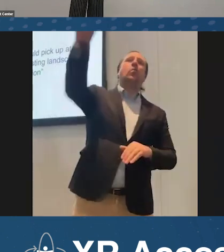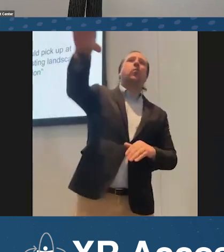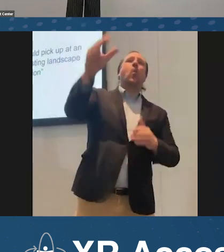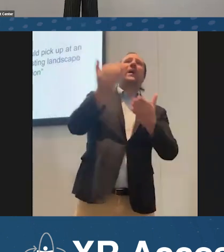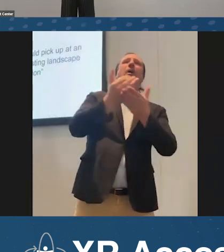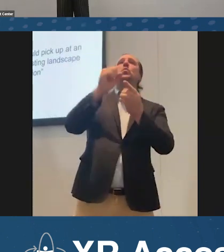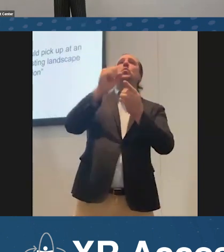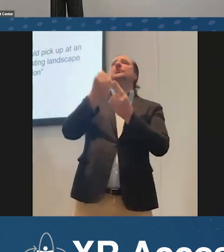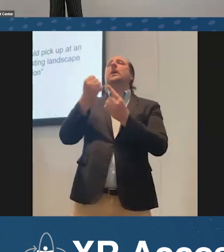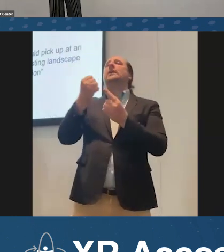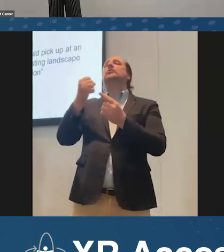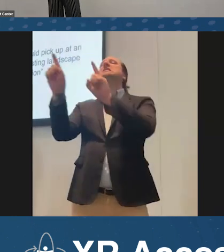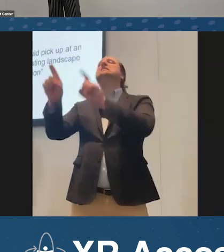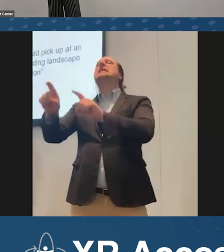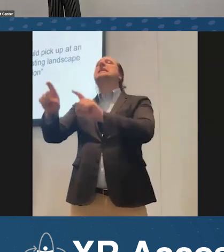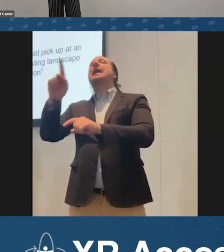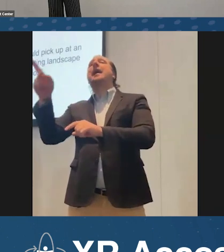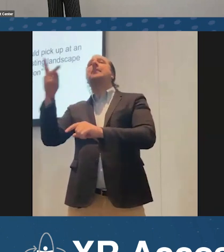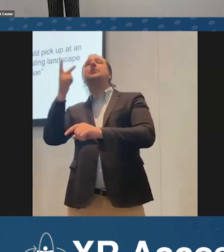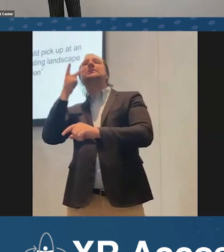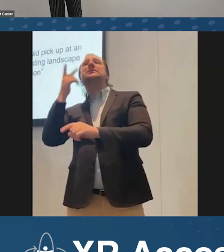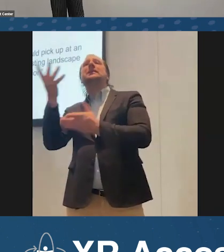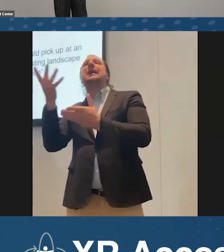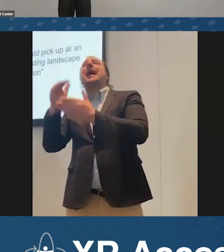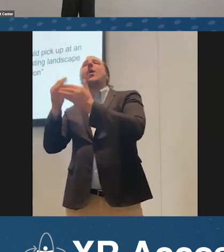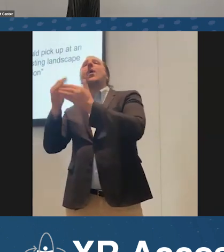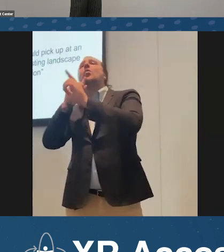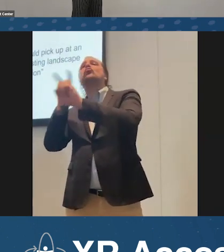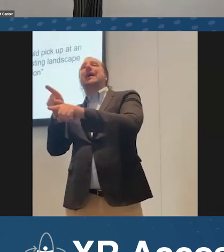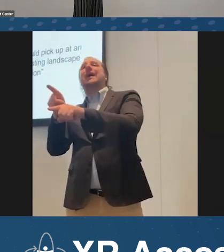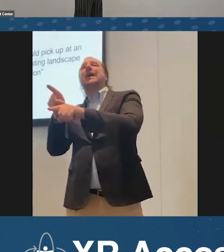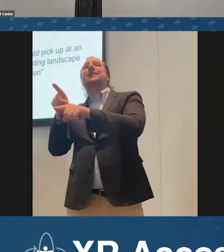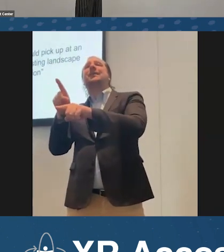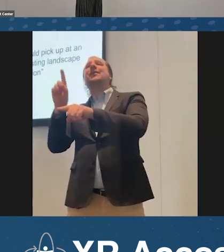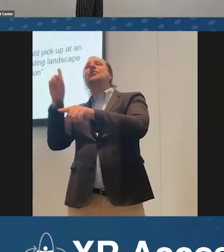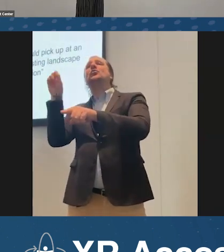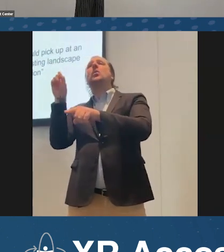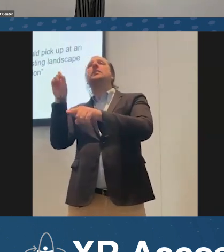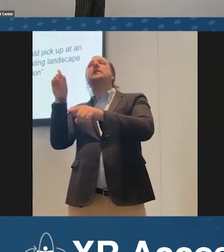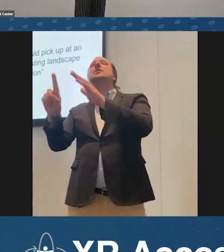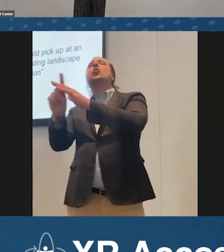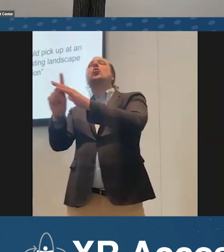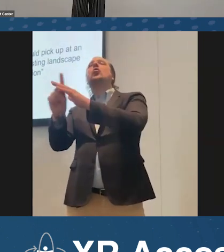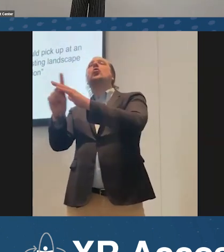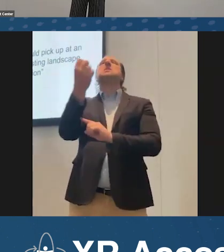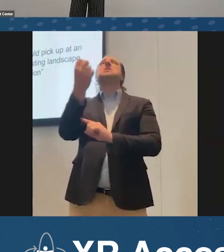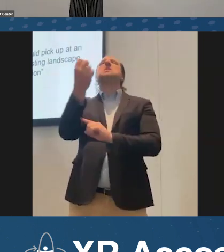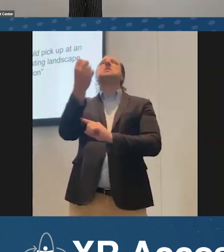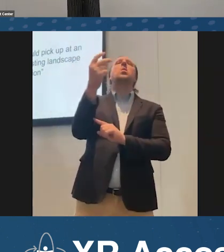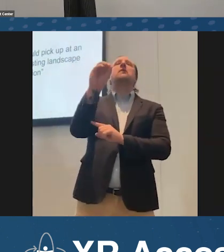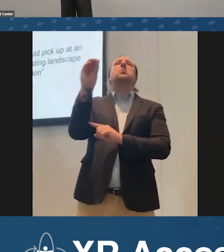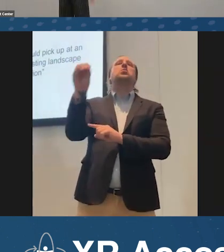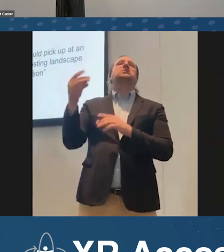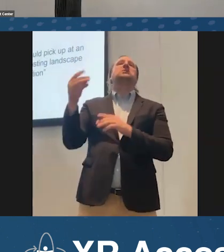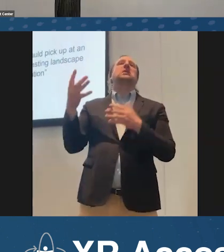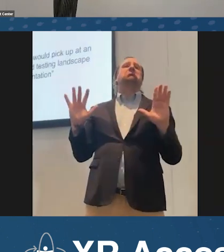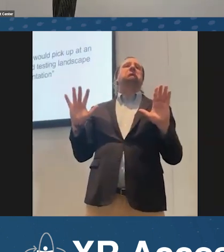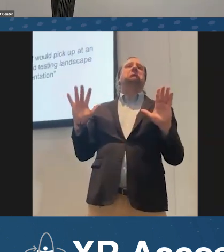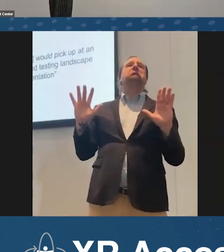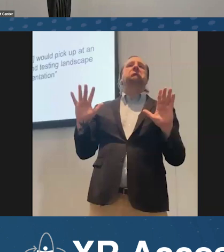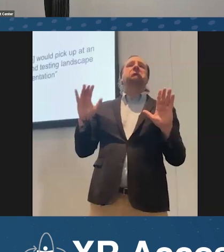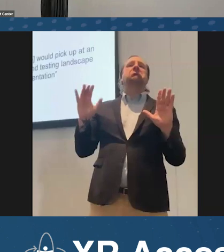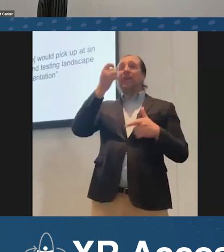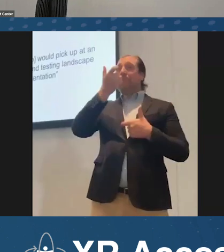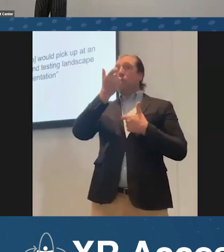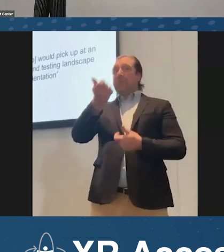they'd never tried at the app before to see how it would react. This use case occurred in about 12% of our entries. Now, if you're